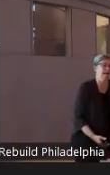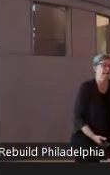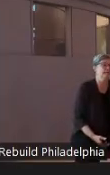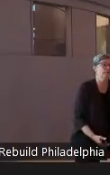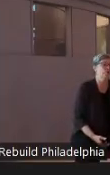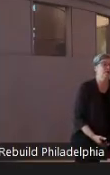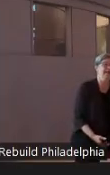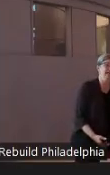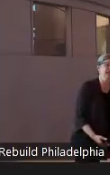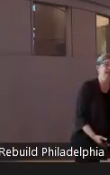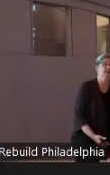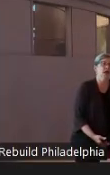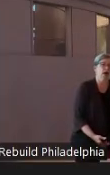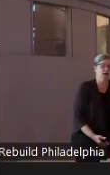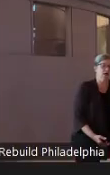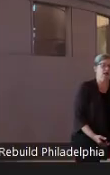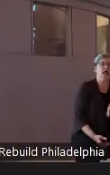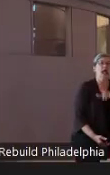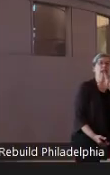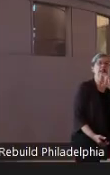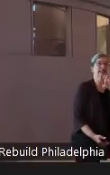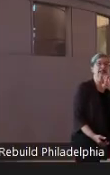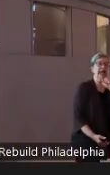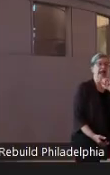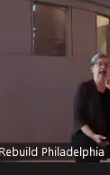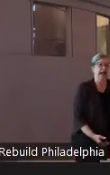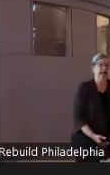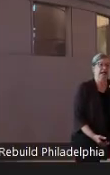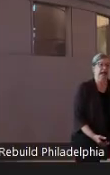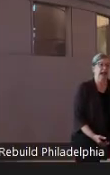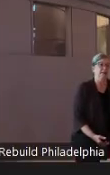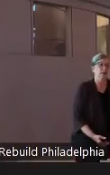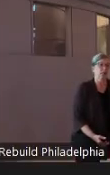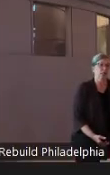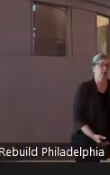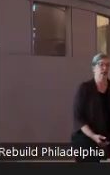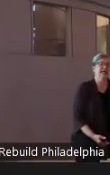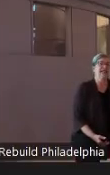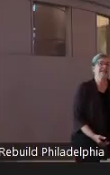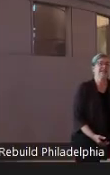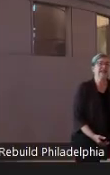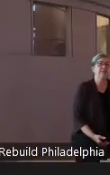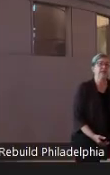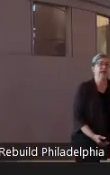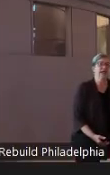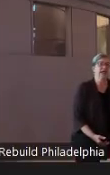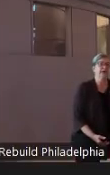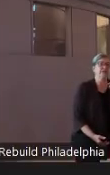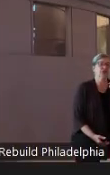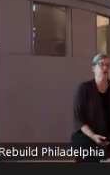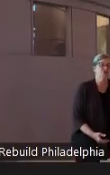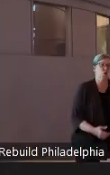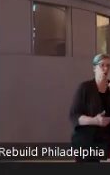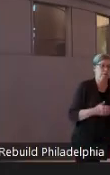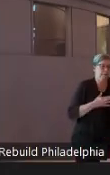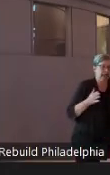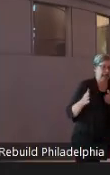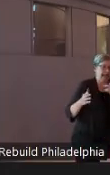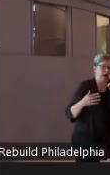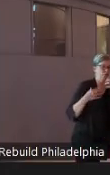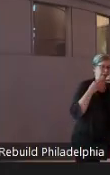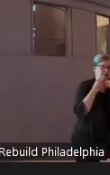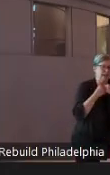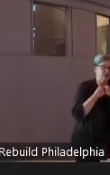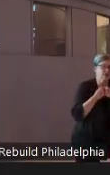for programs. Leanne Campbell, who is the deputy commissioner for planning, preservation, and